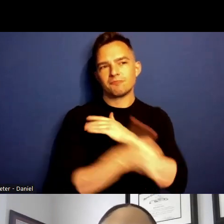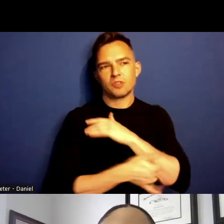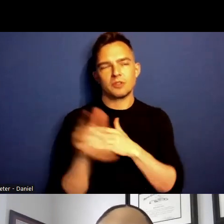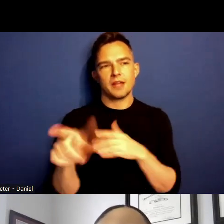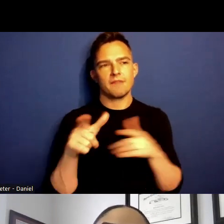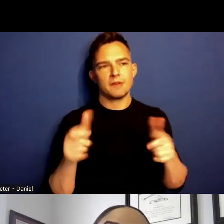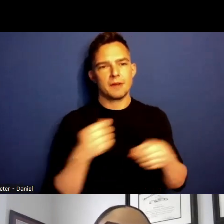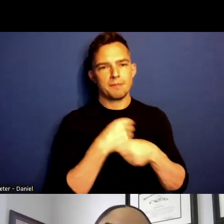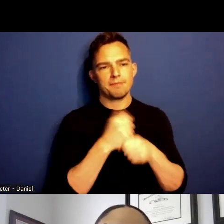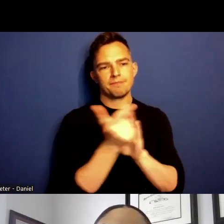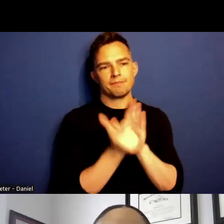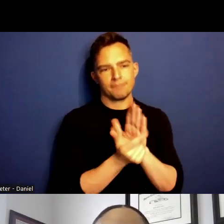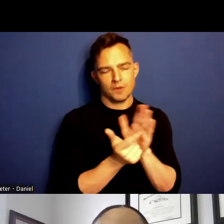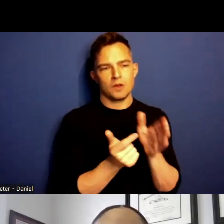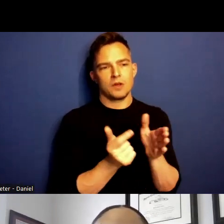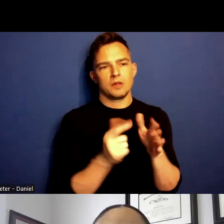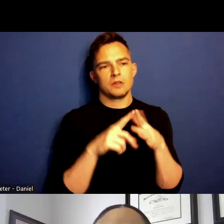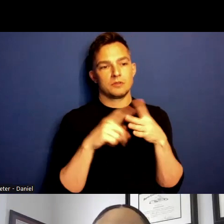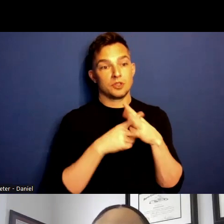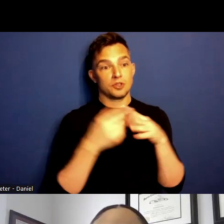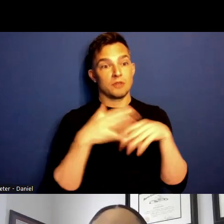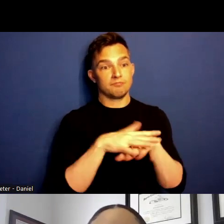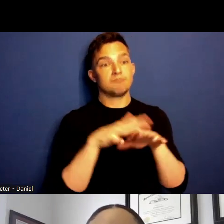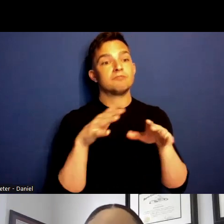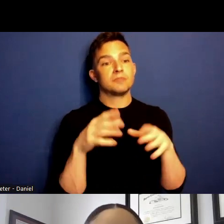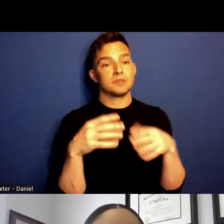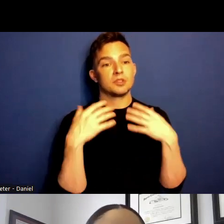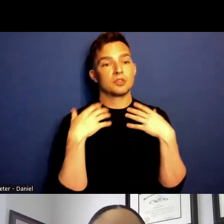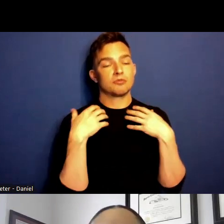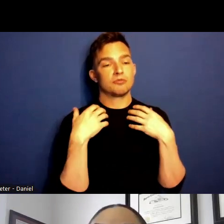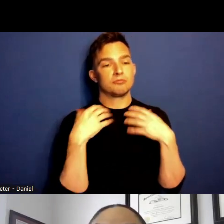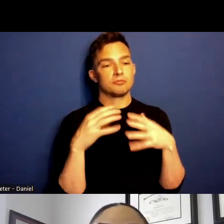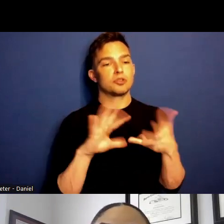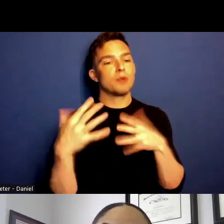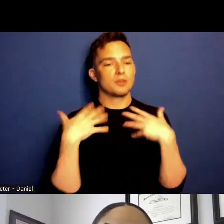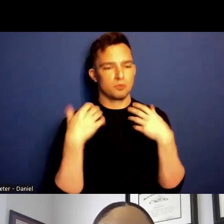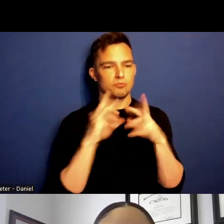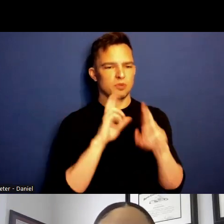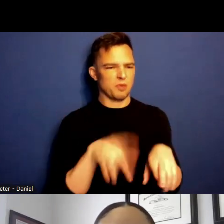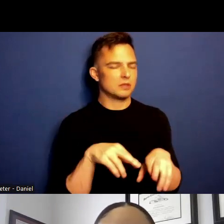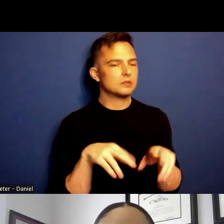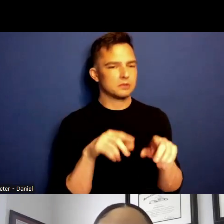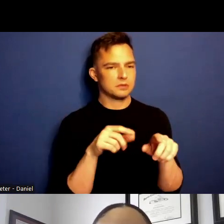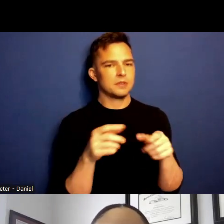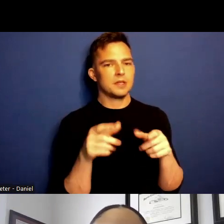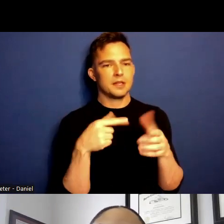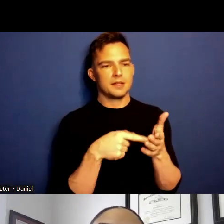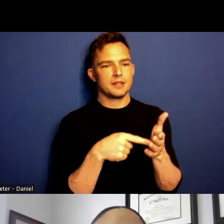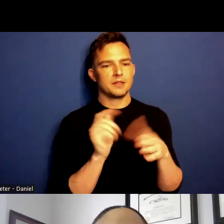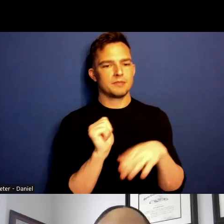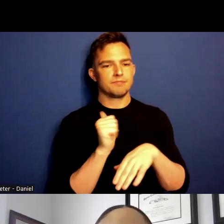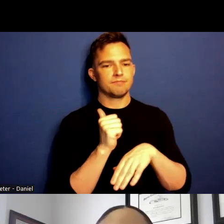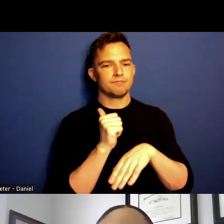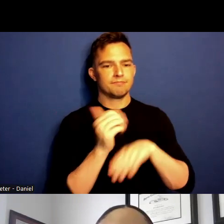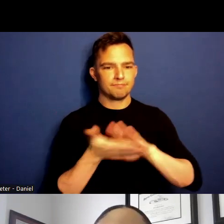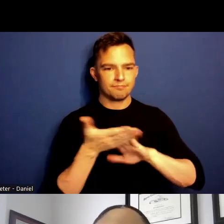enacted legislation to implement 988 and strengthen their crisis response systems. This wonderful map maintained by NAMI shows the